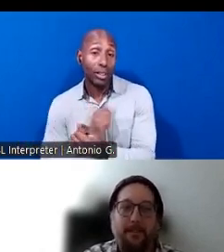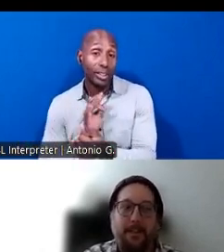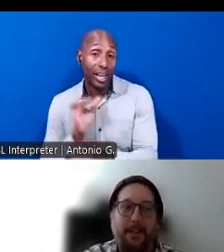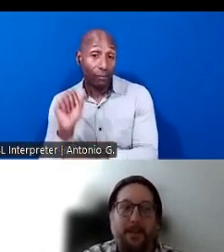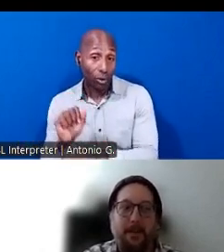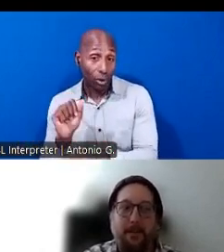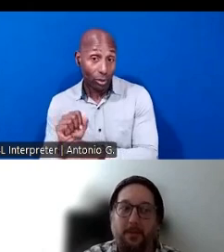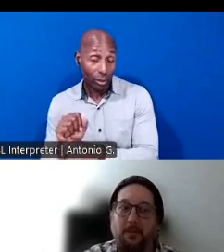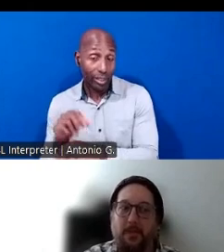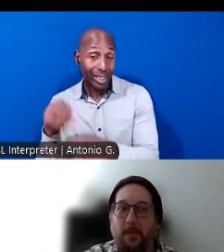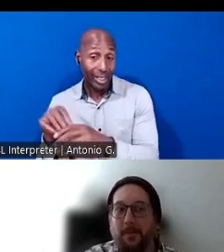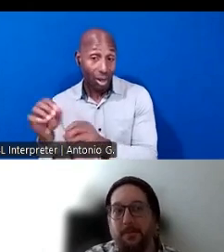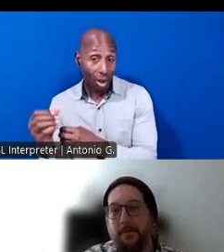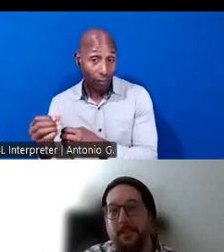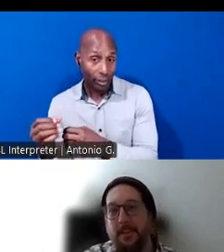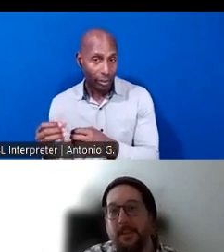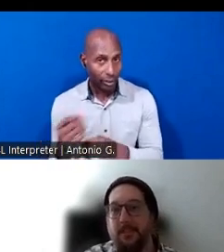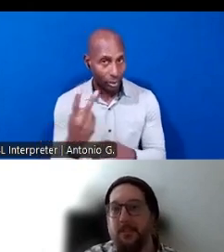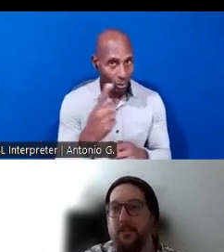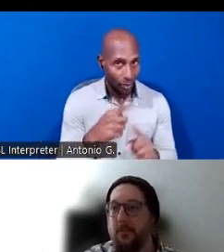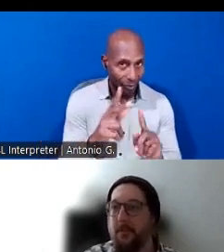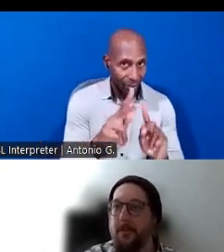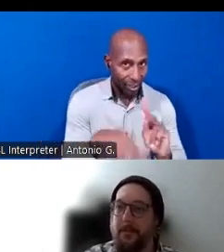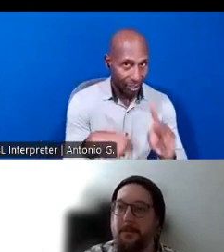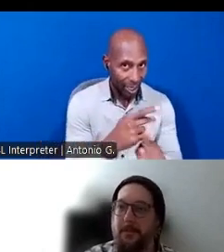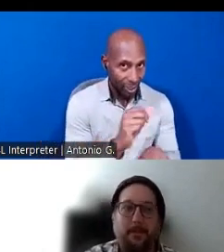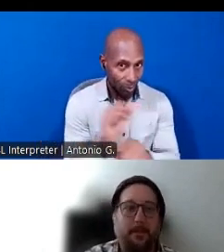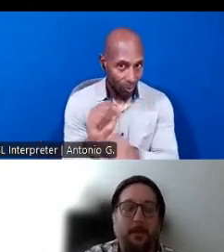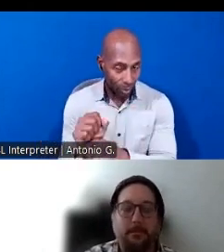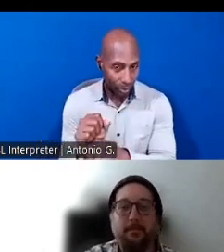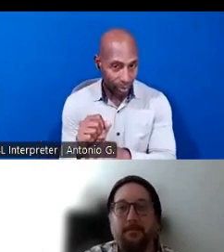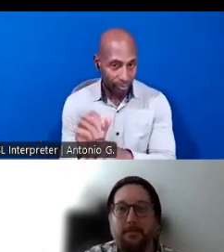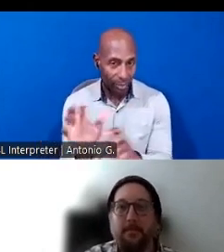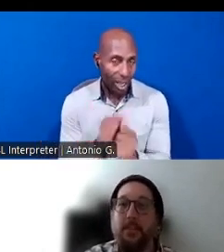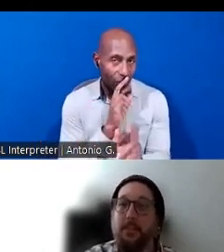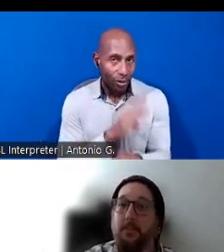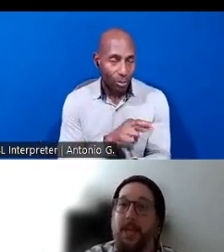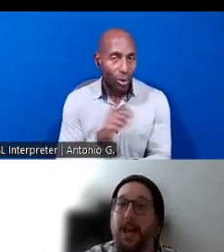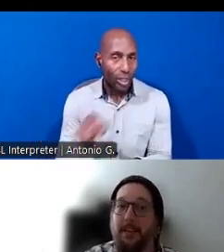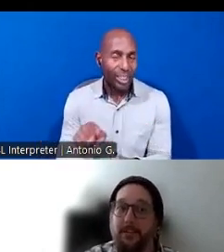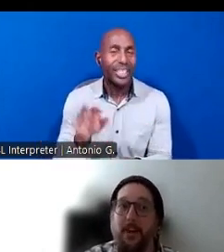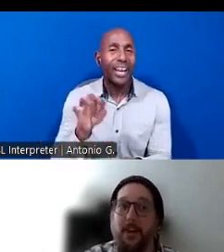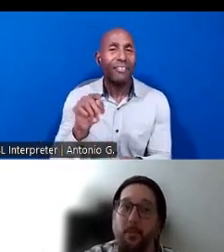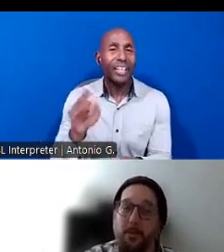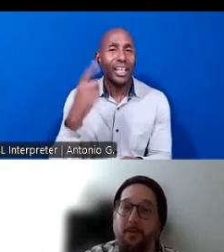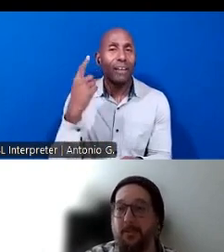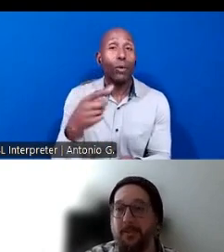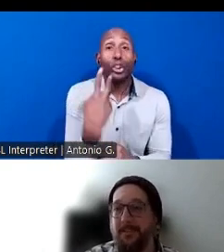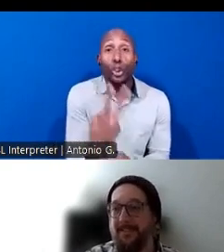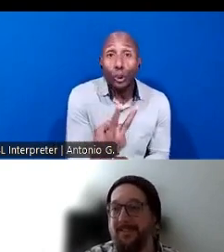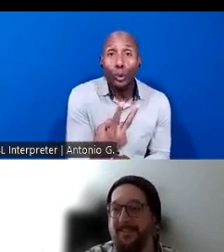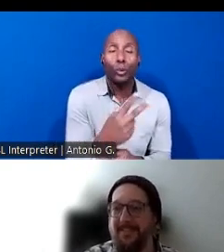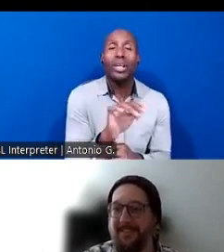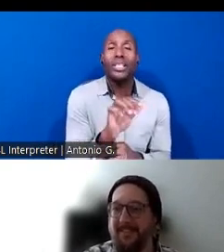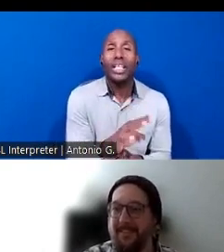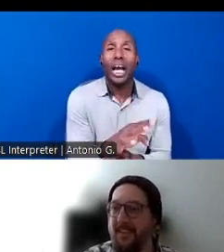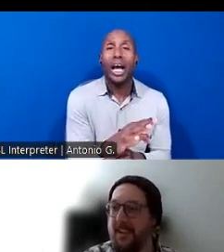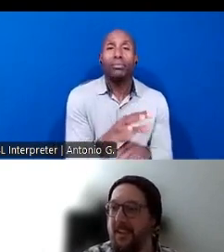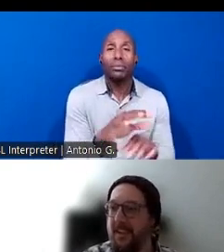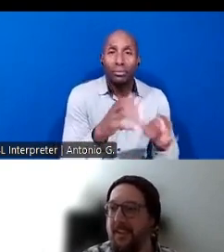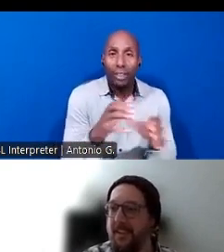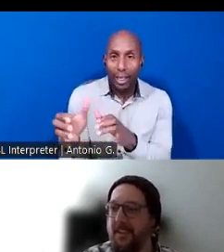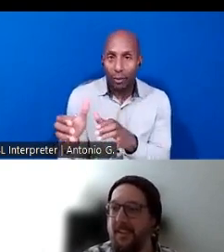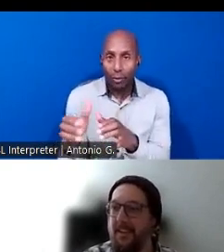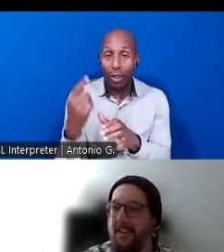What FTE would you report for these 2 people or for these 2 tasks on this one person?